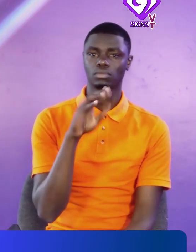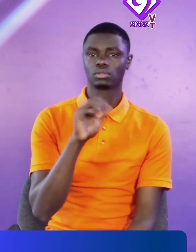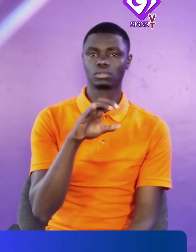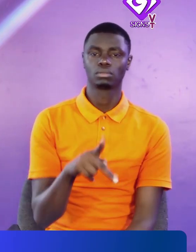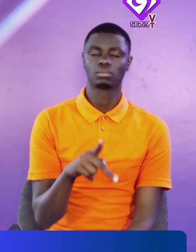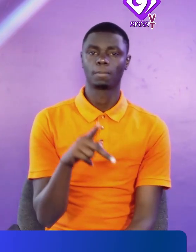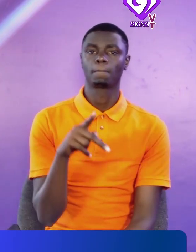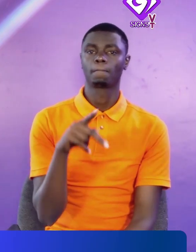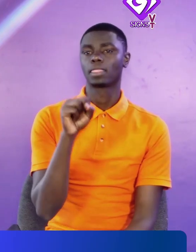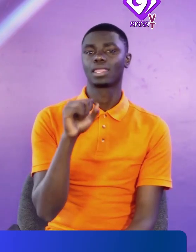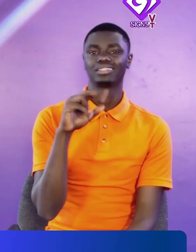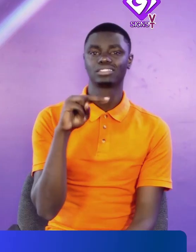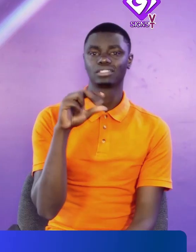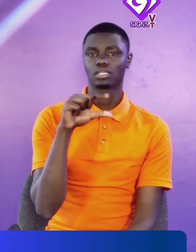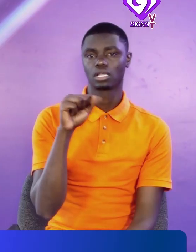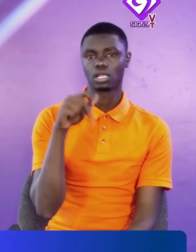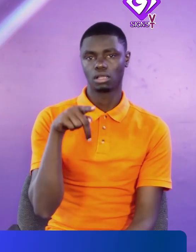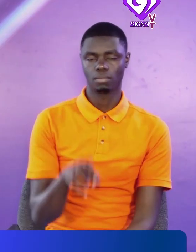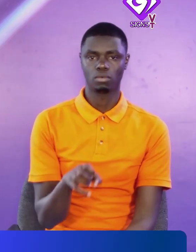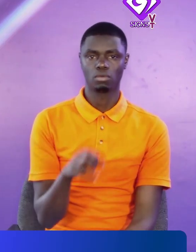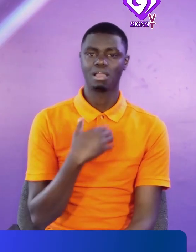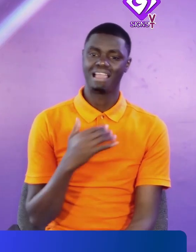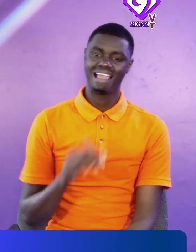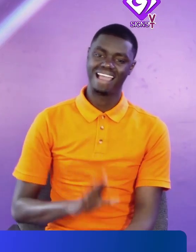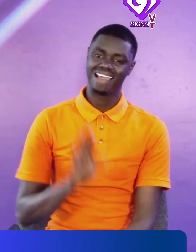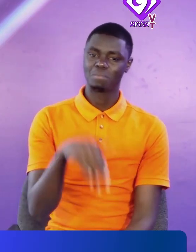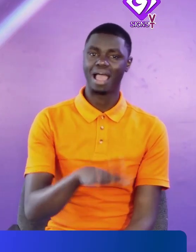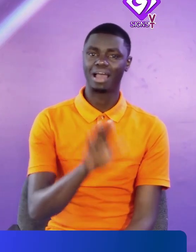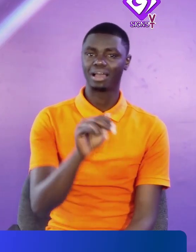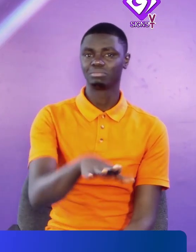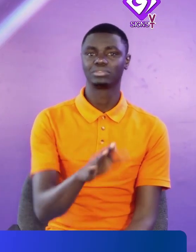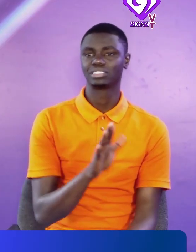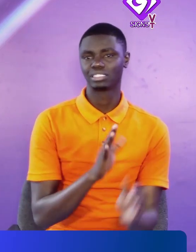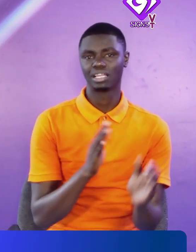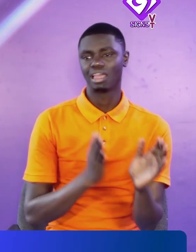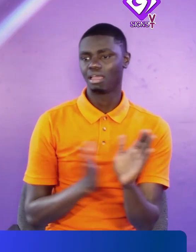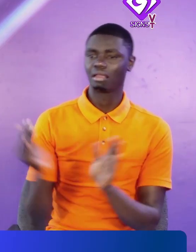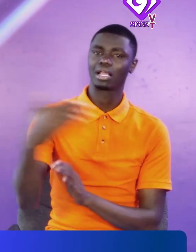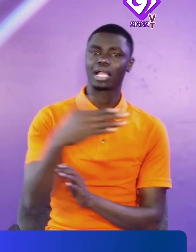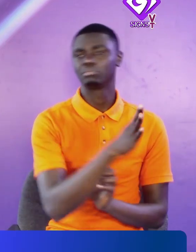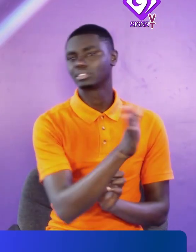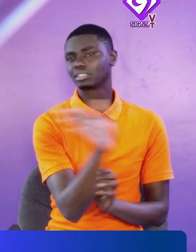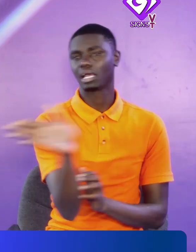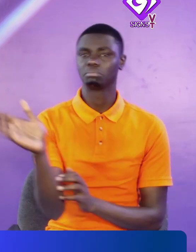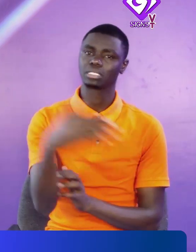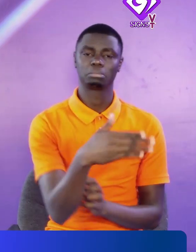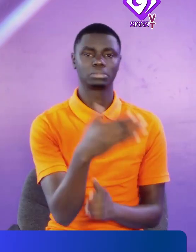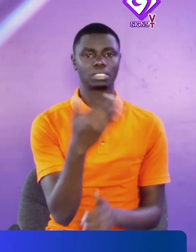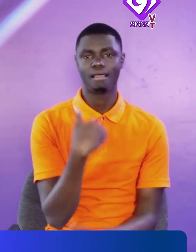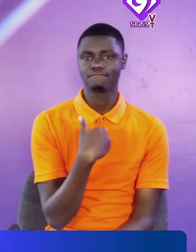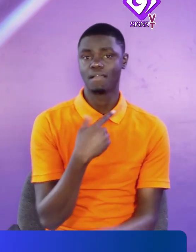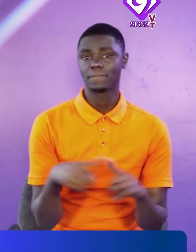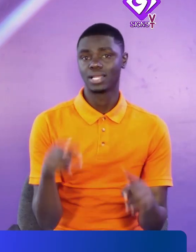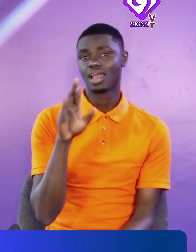circuit. So there is bumps, curbs. RB20 ilikuwa very weak in curb handling. But